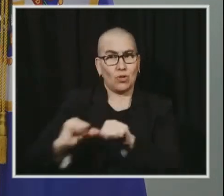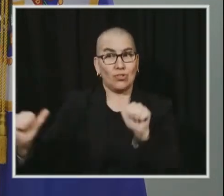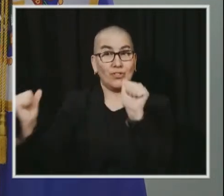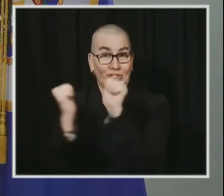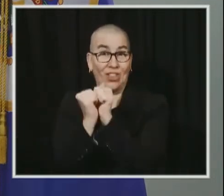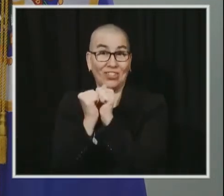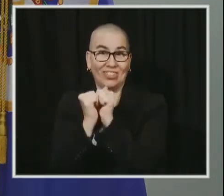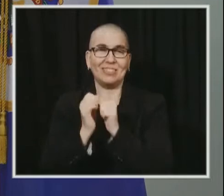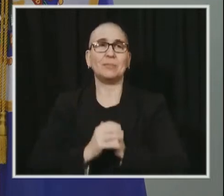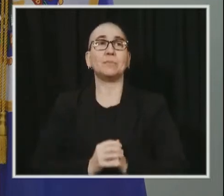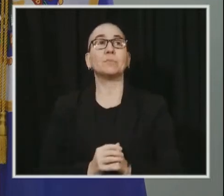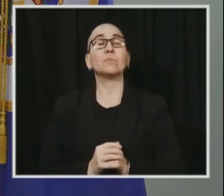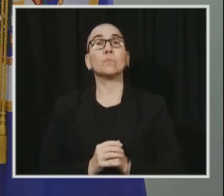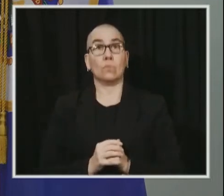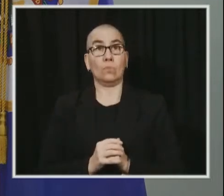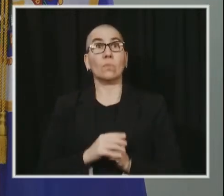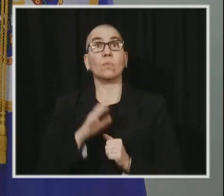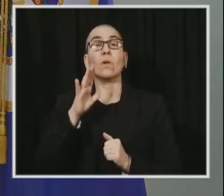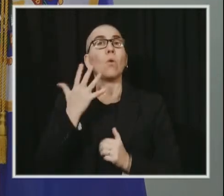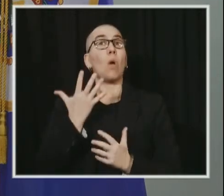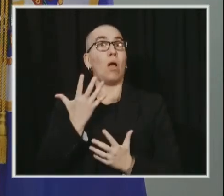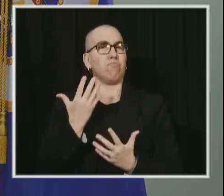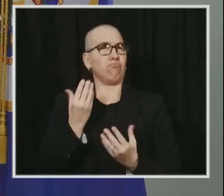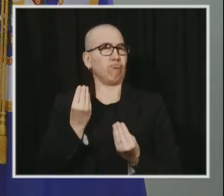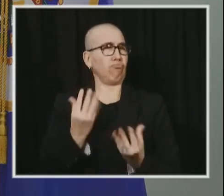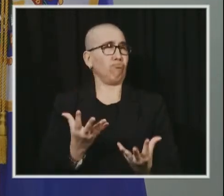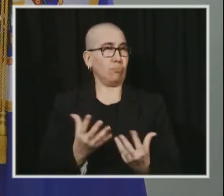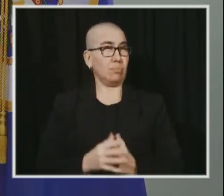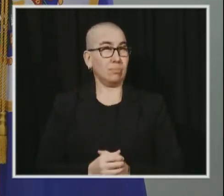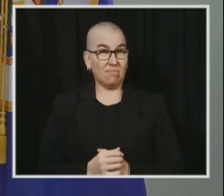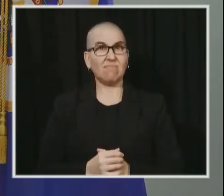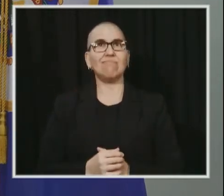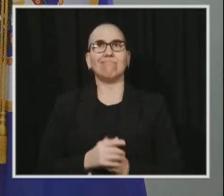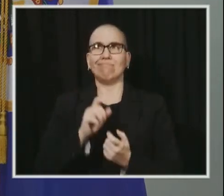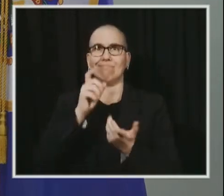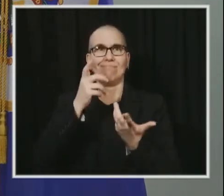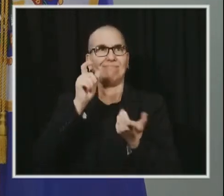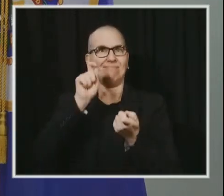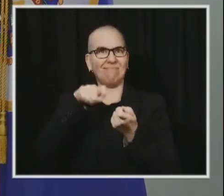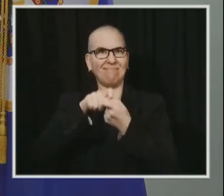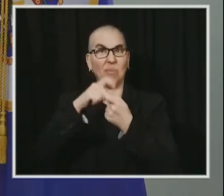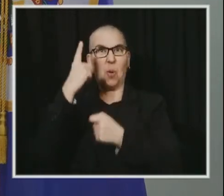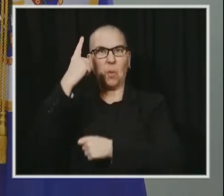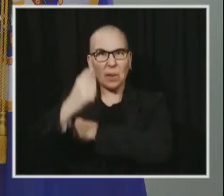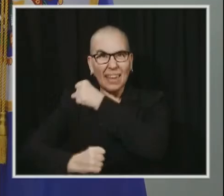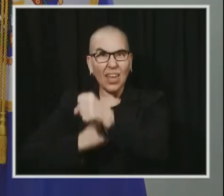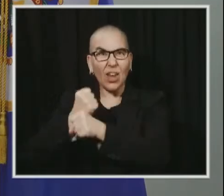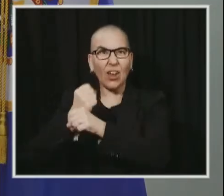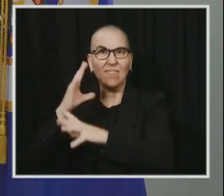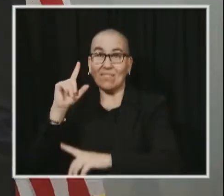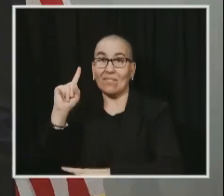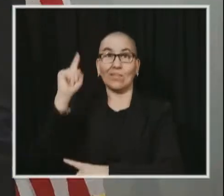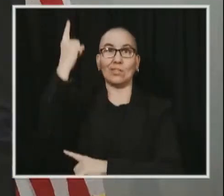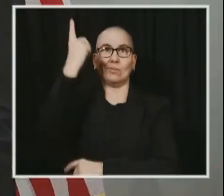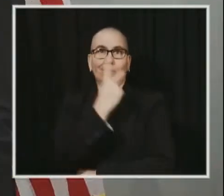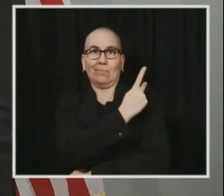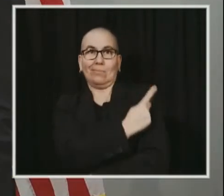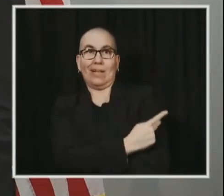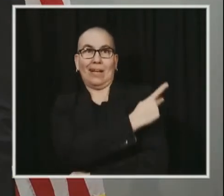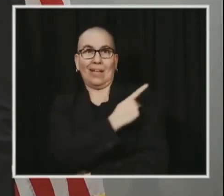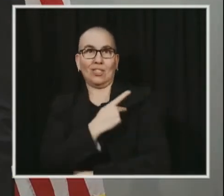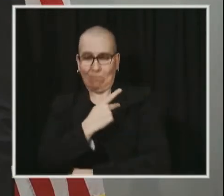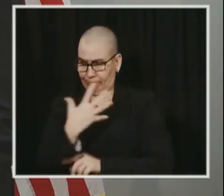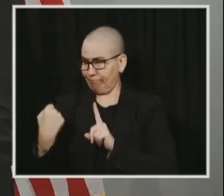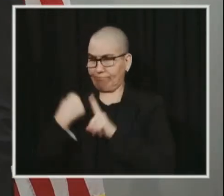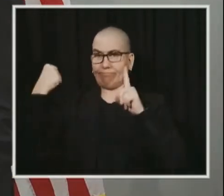note. Today marks 1 year since the first patient started to show symptoms. At that